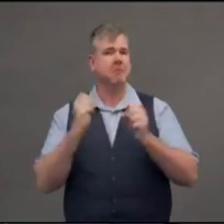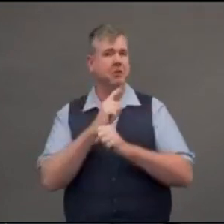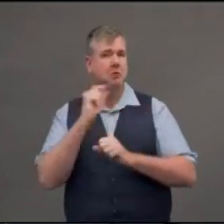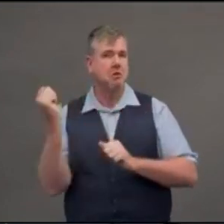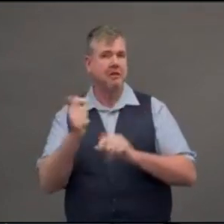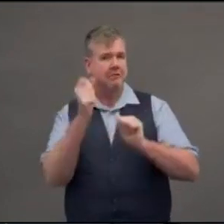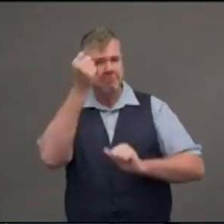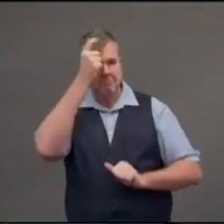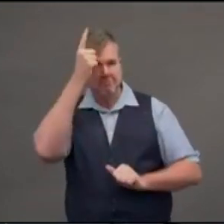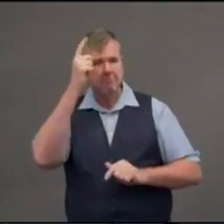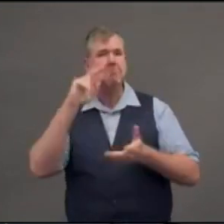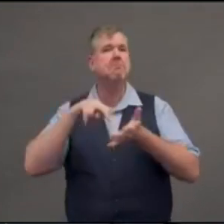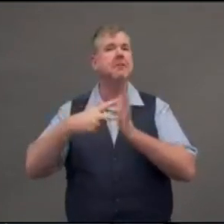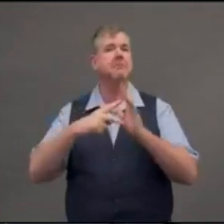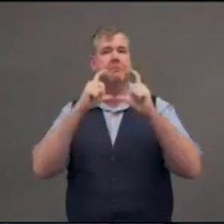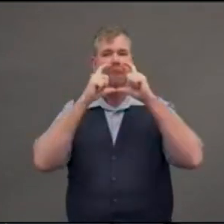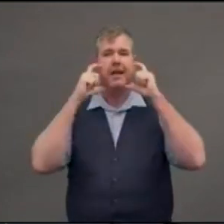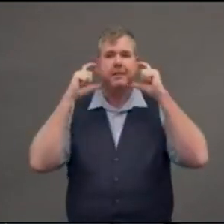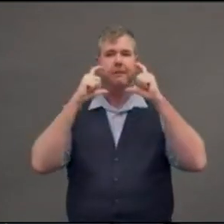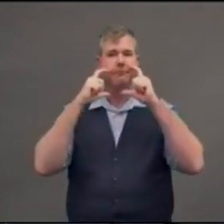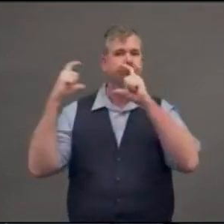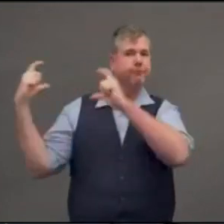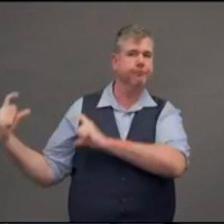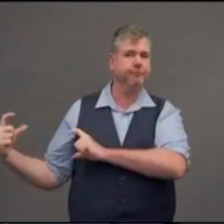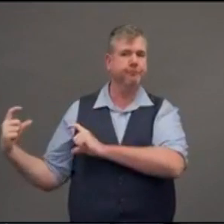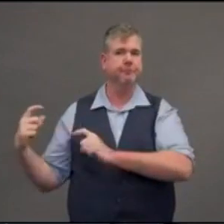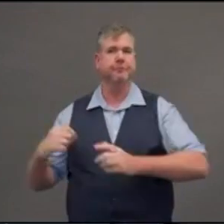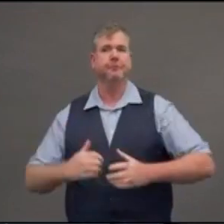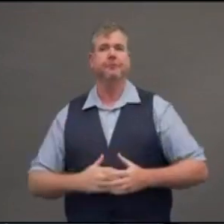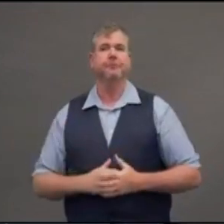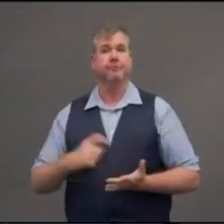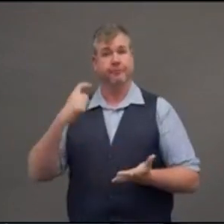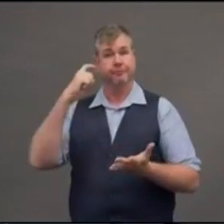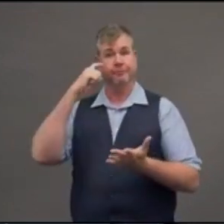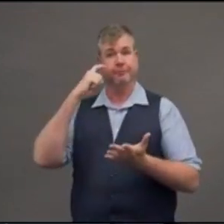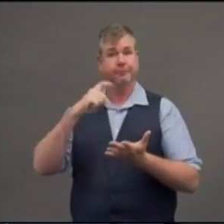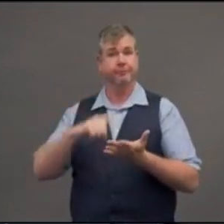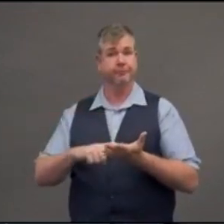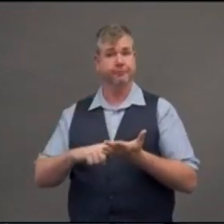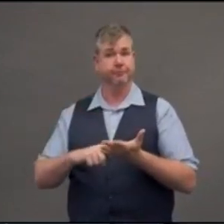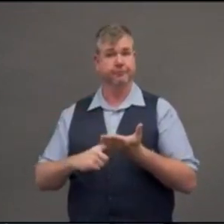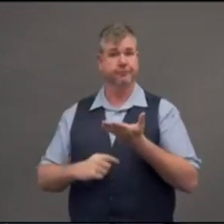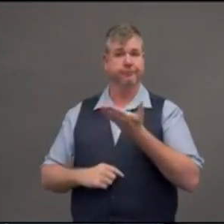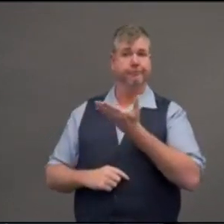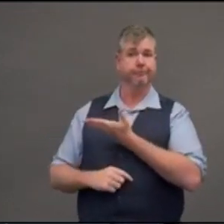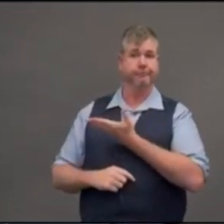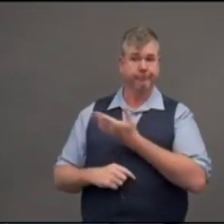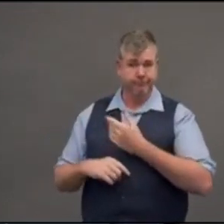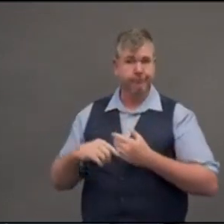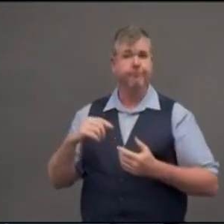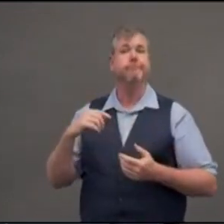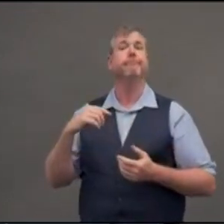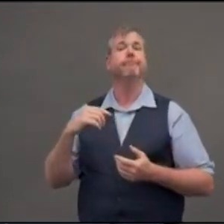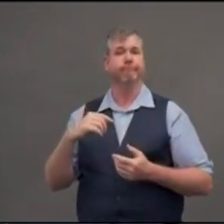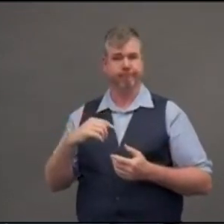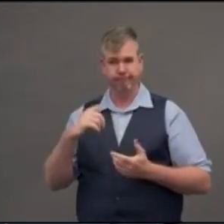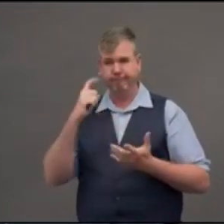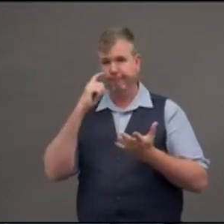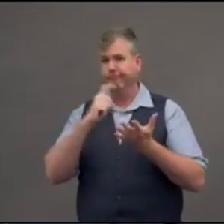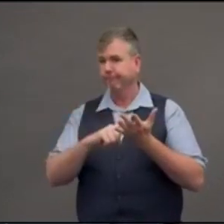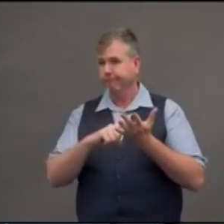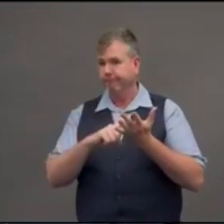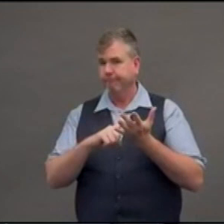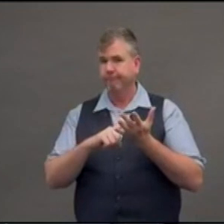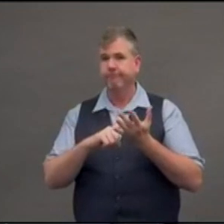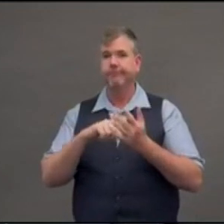we will be sharing this morning. If you take a look here, some of you may have already seen this headline concerning the July 13th